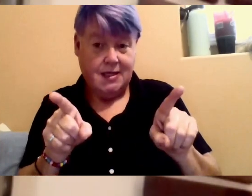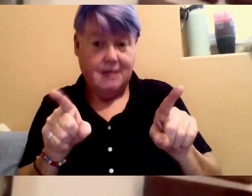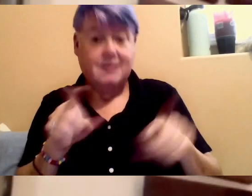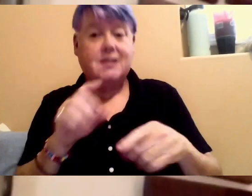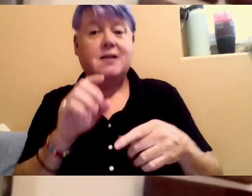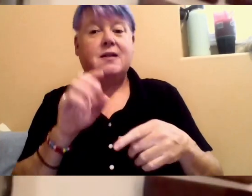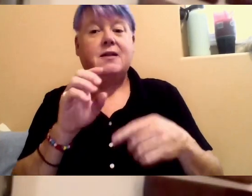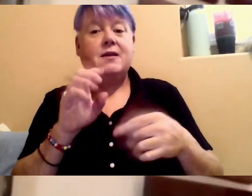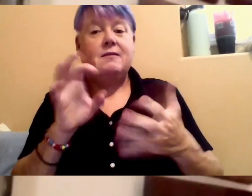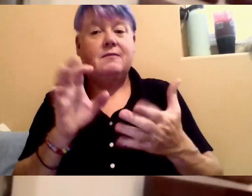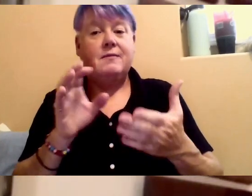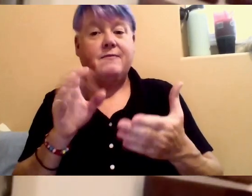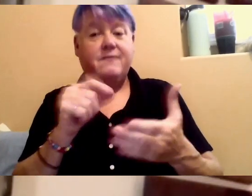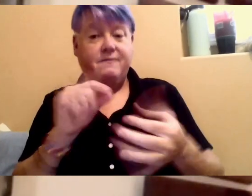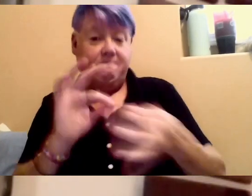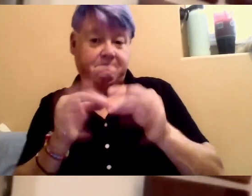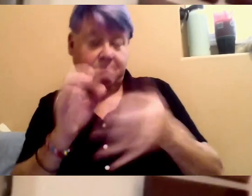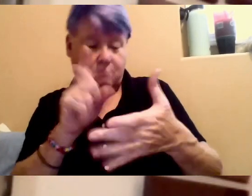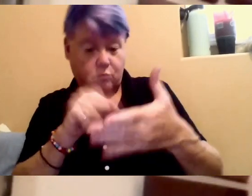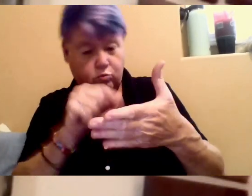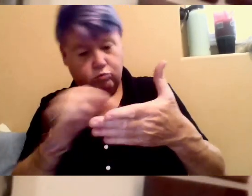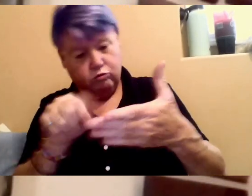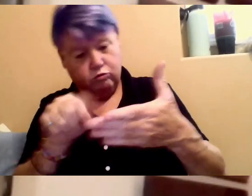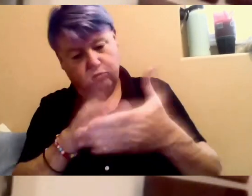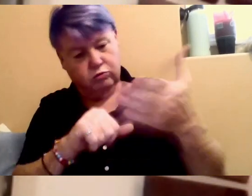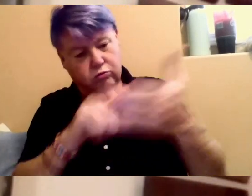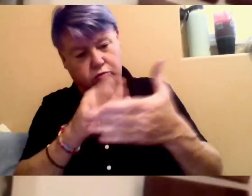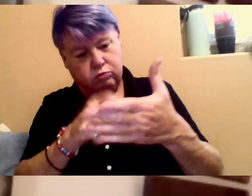process. And I became aware that